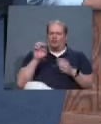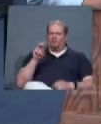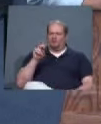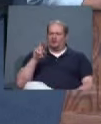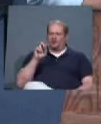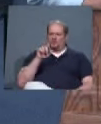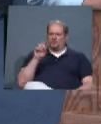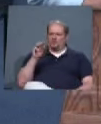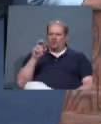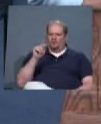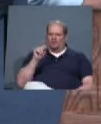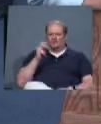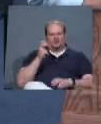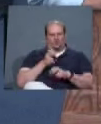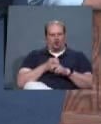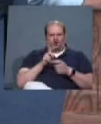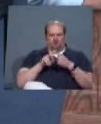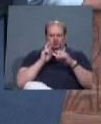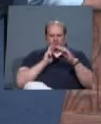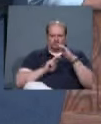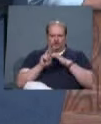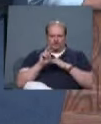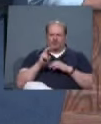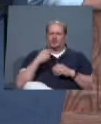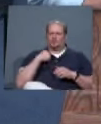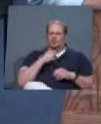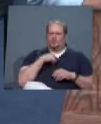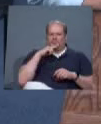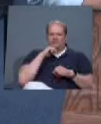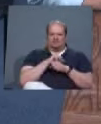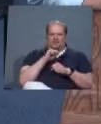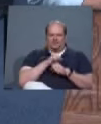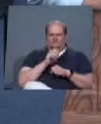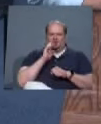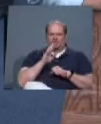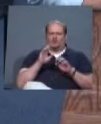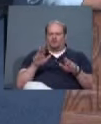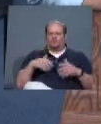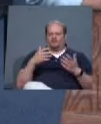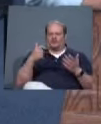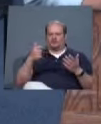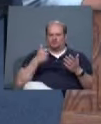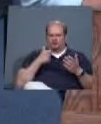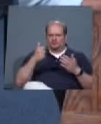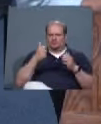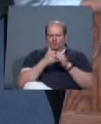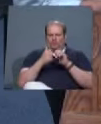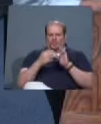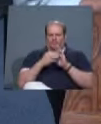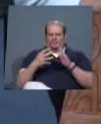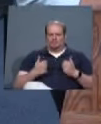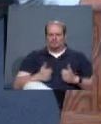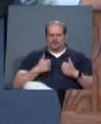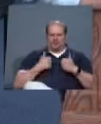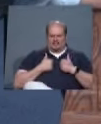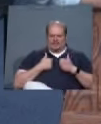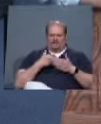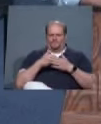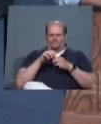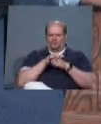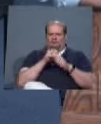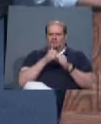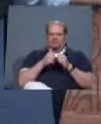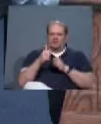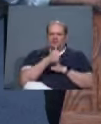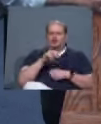very hard to project. We definitely will be providing transportation to students that live within